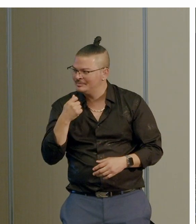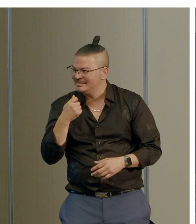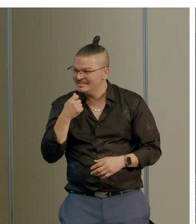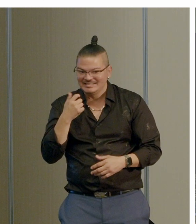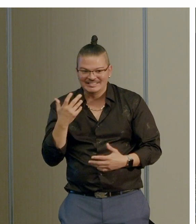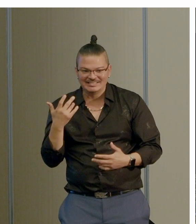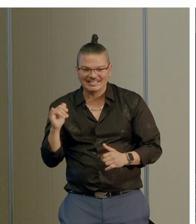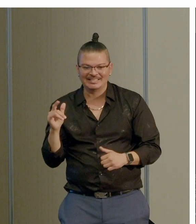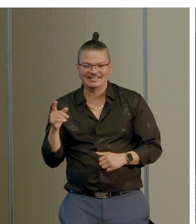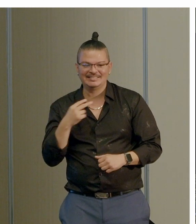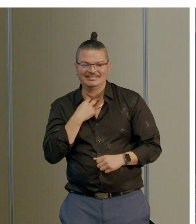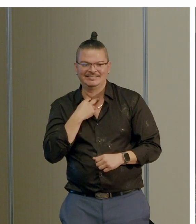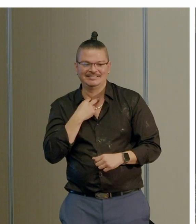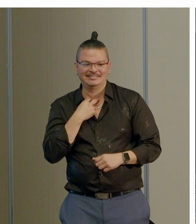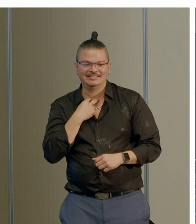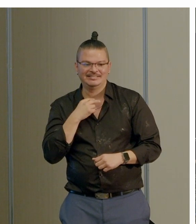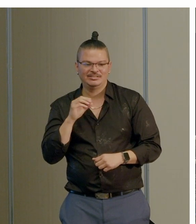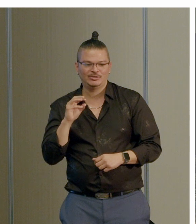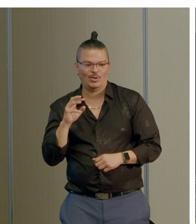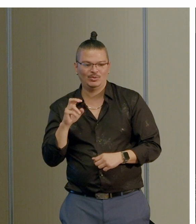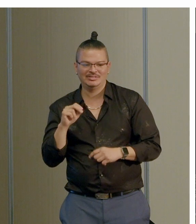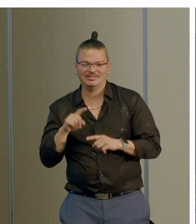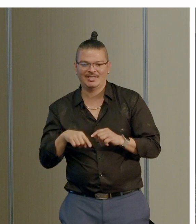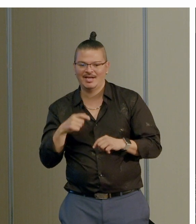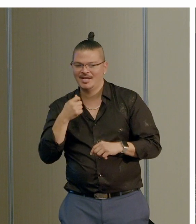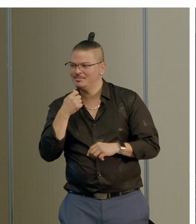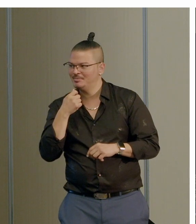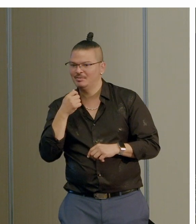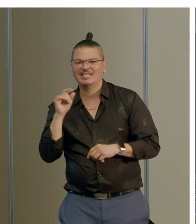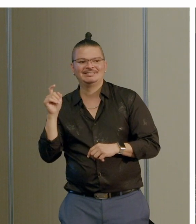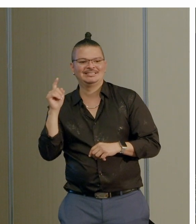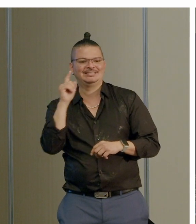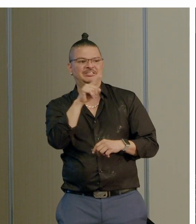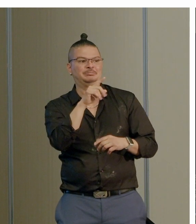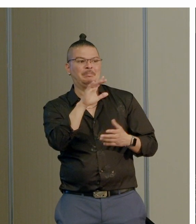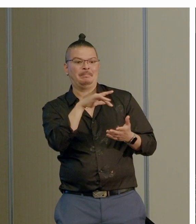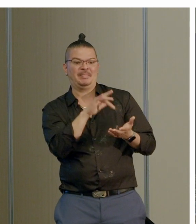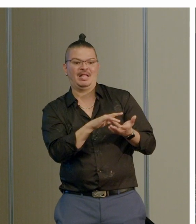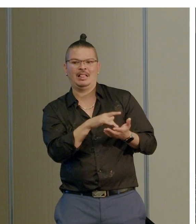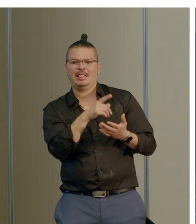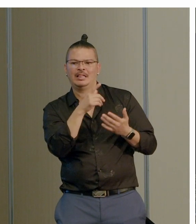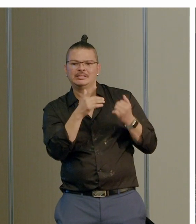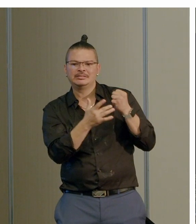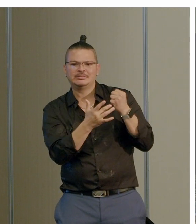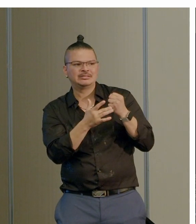question in the middle? In the middle, I believe, yeah.